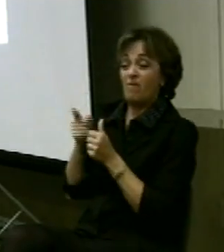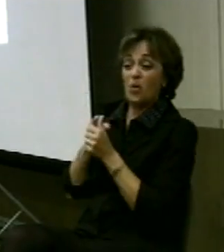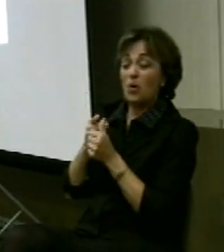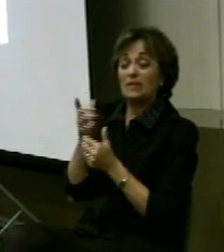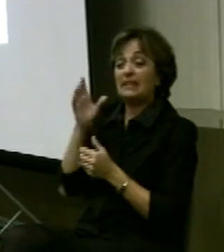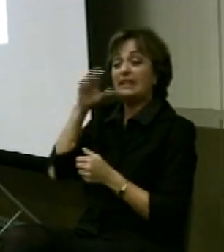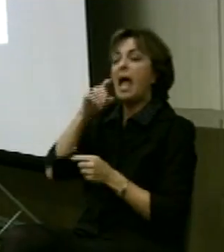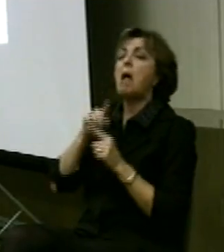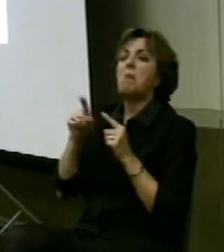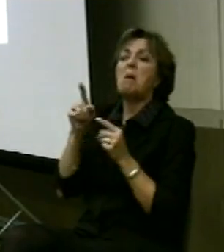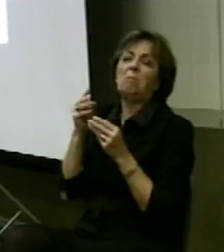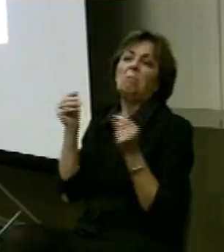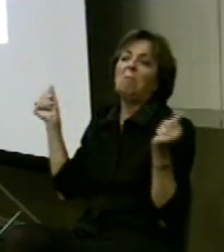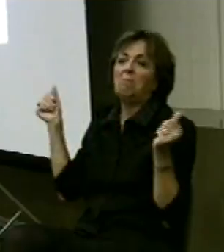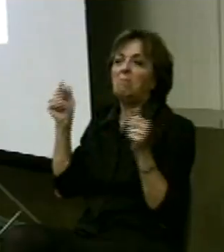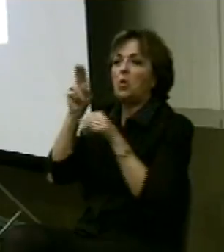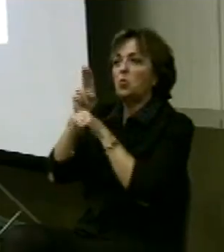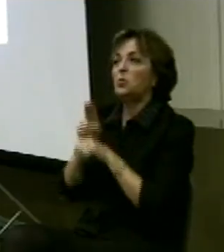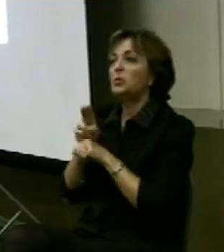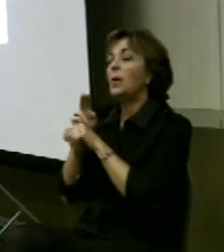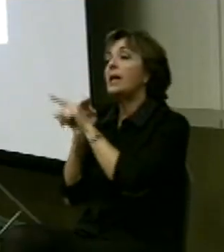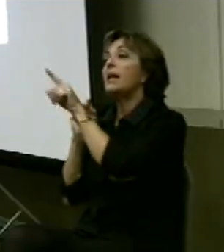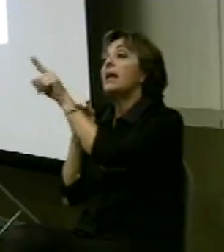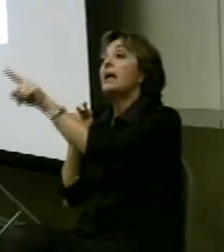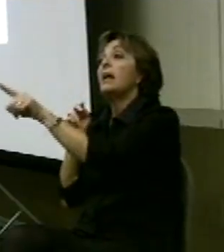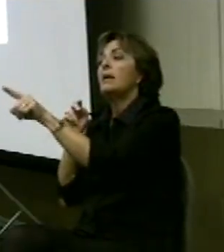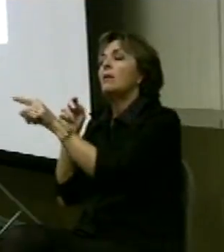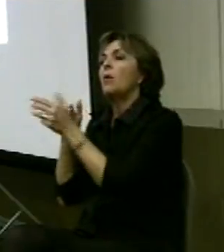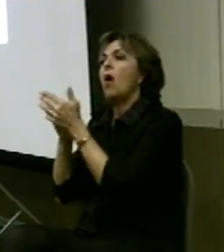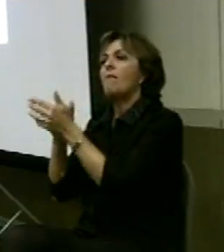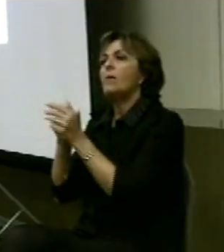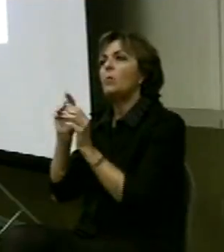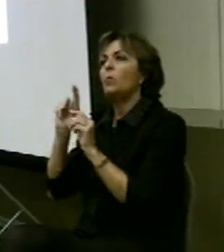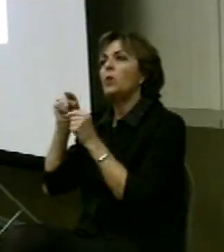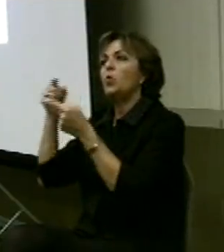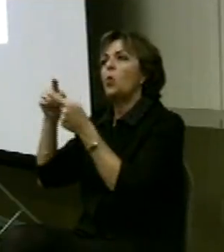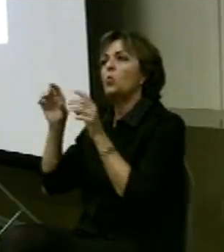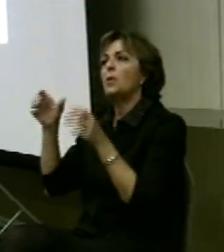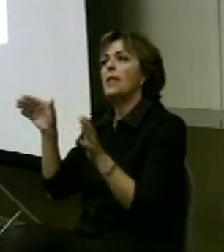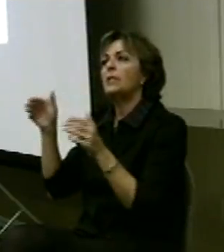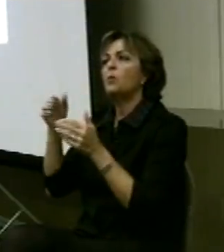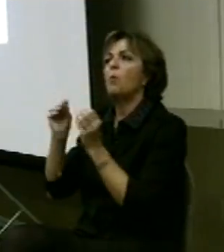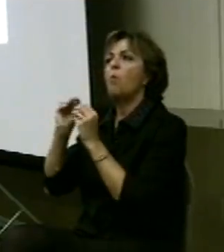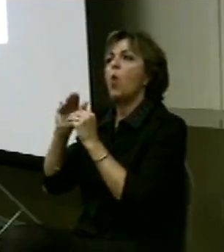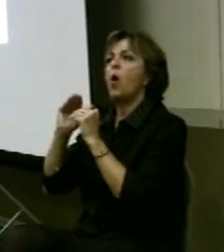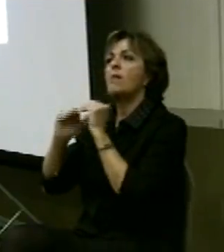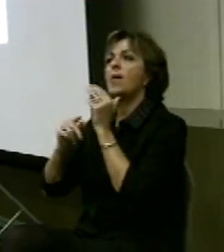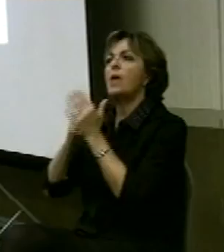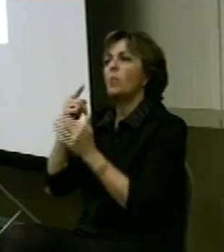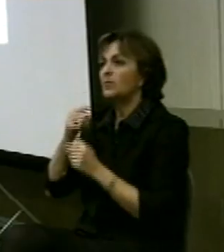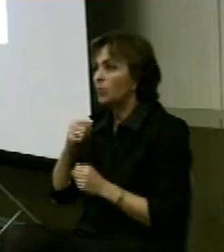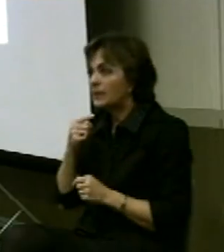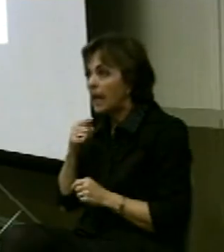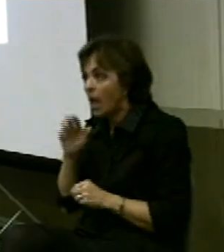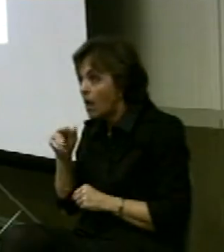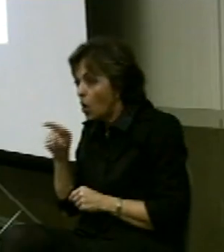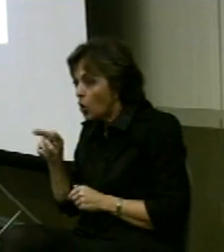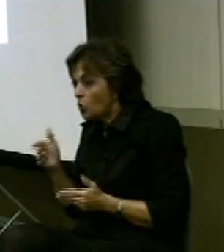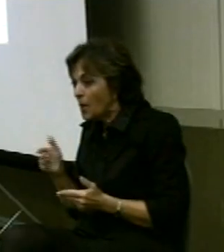to add, or did I? Well, often when we go to classroom more than once, we'll go back and they'll say, are you here to see